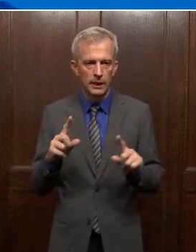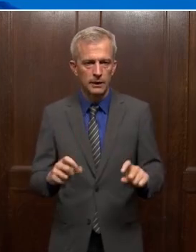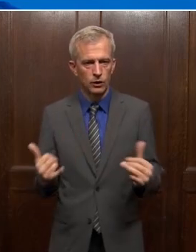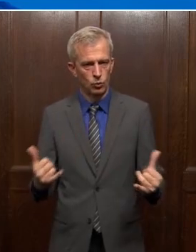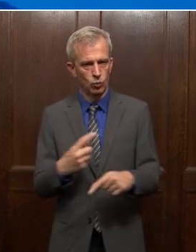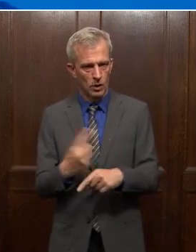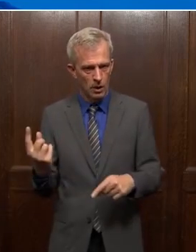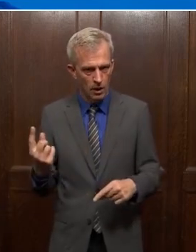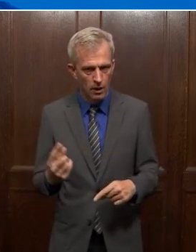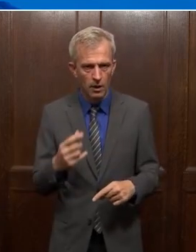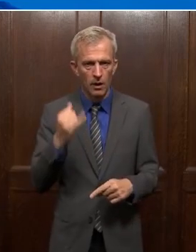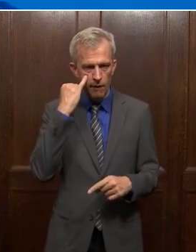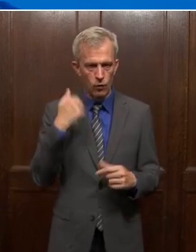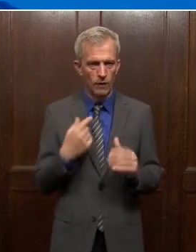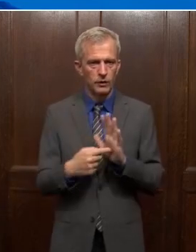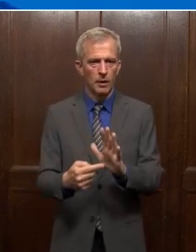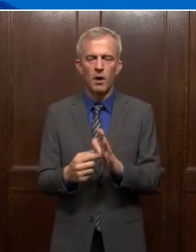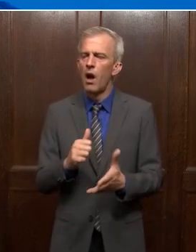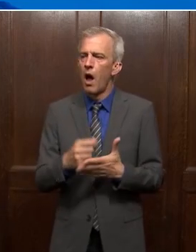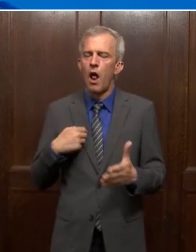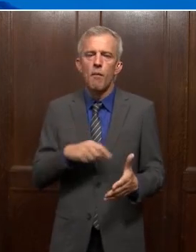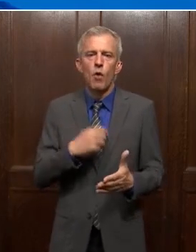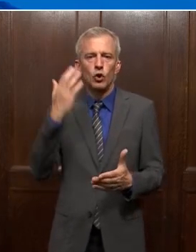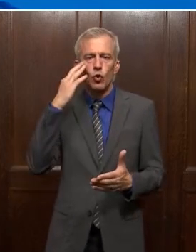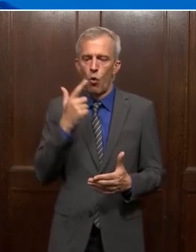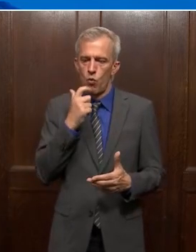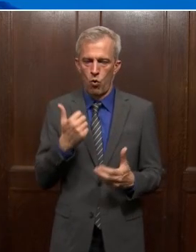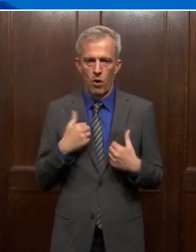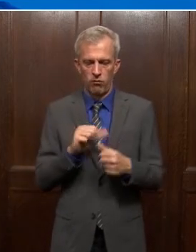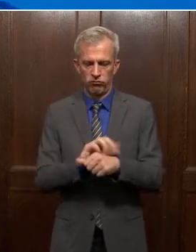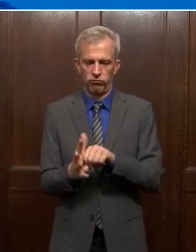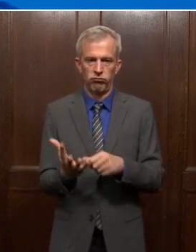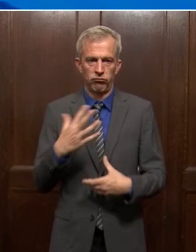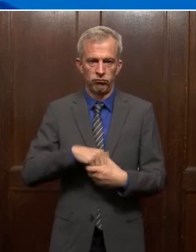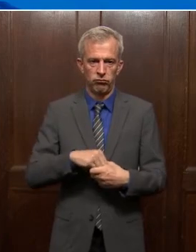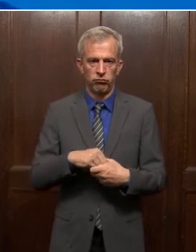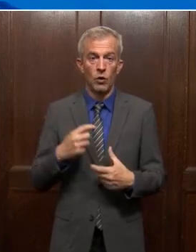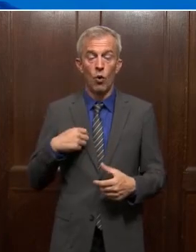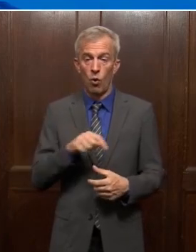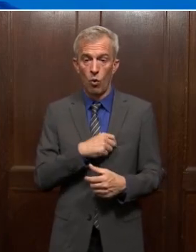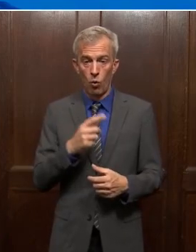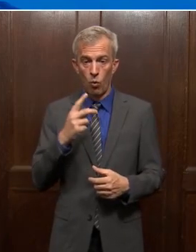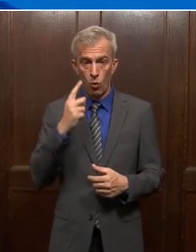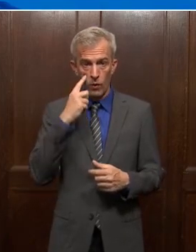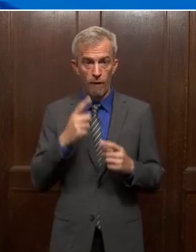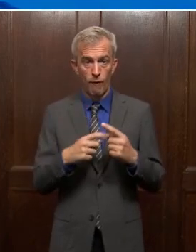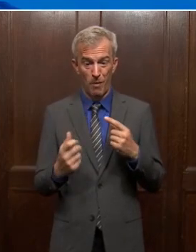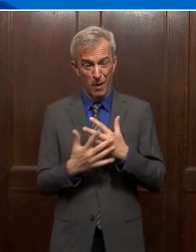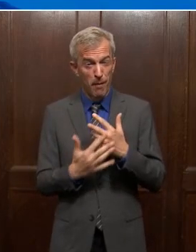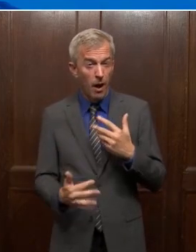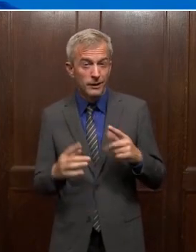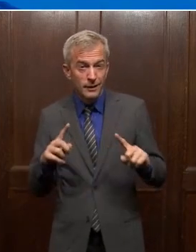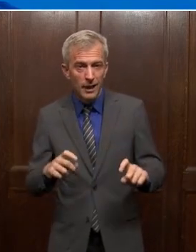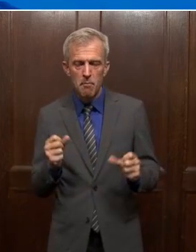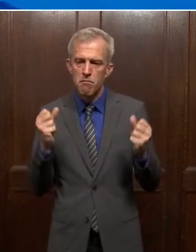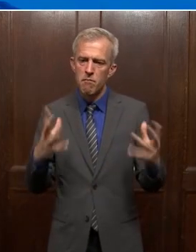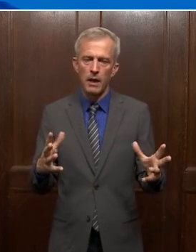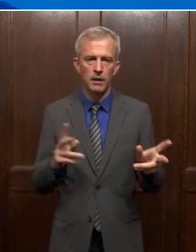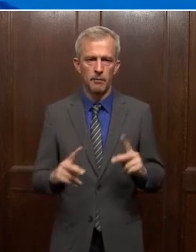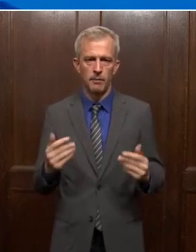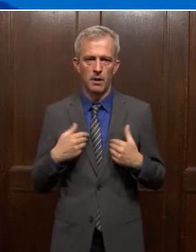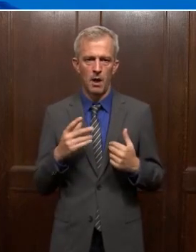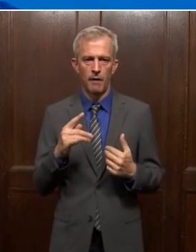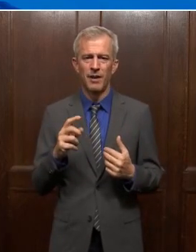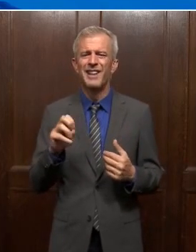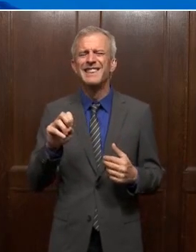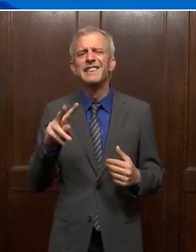us know who is out there, who is positive. As we saw from our serology test, many more people have that. So even if it's mild